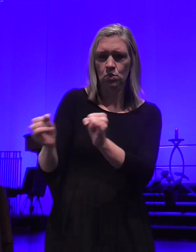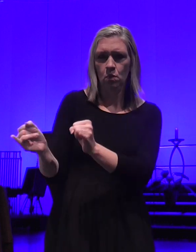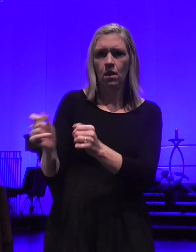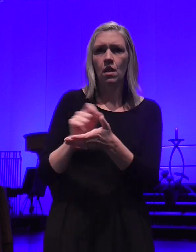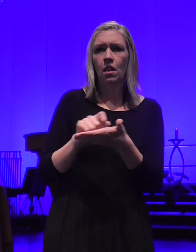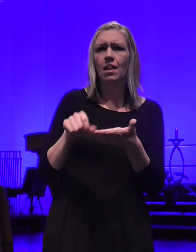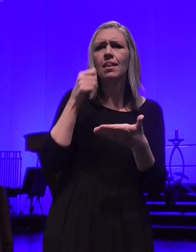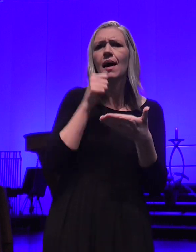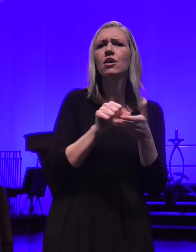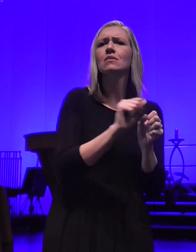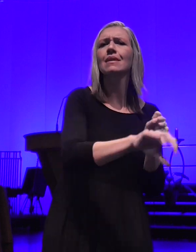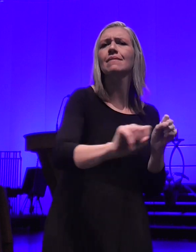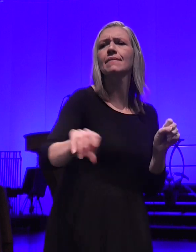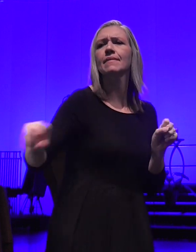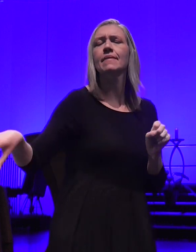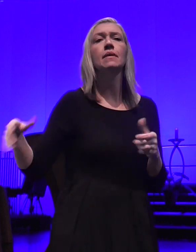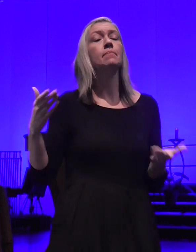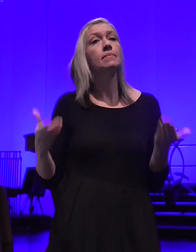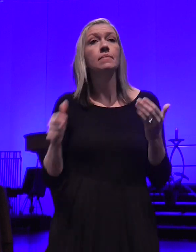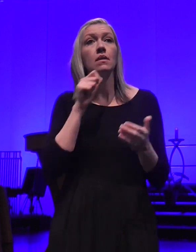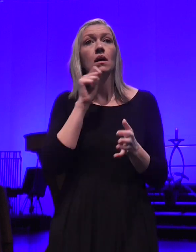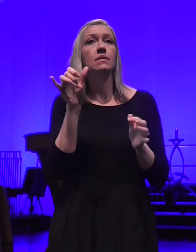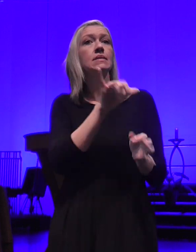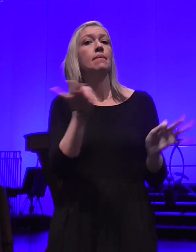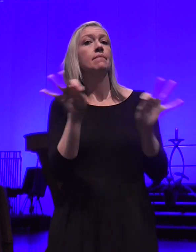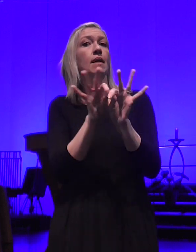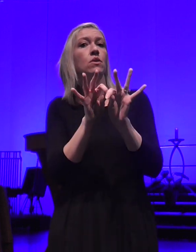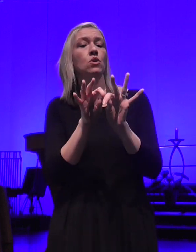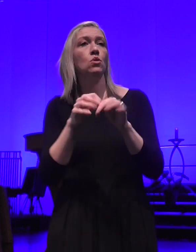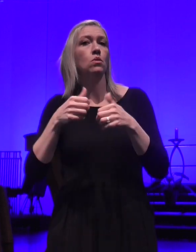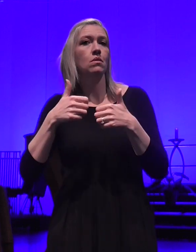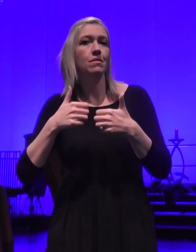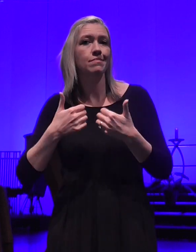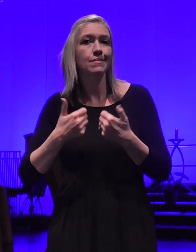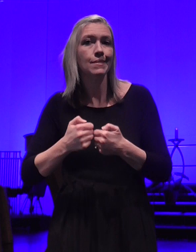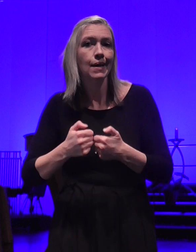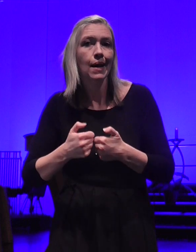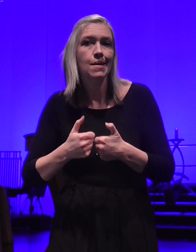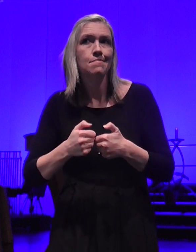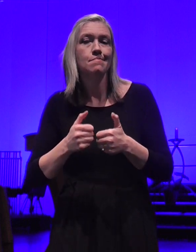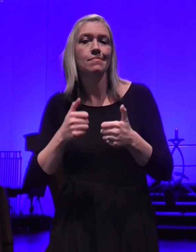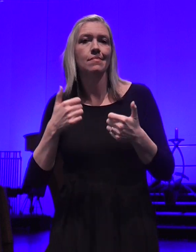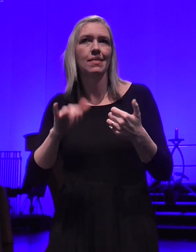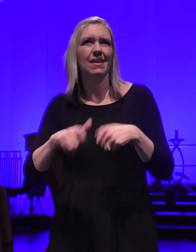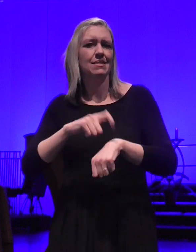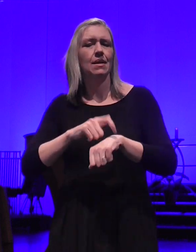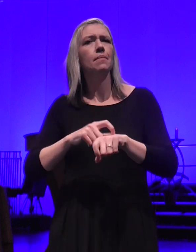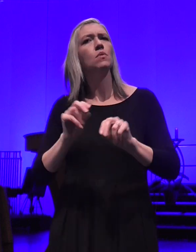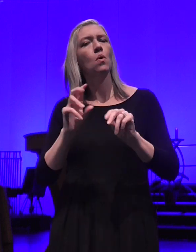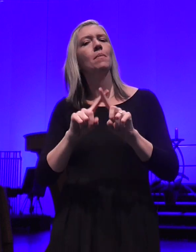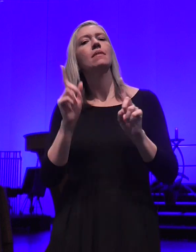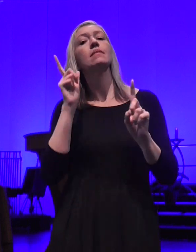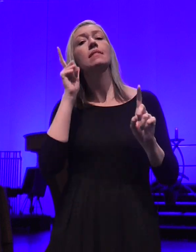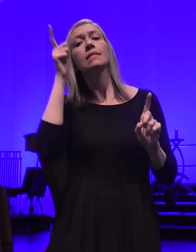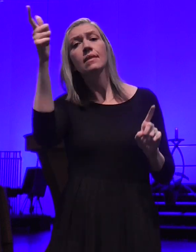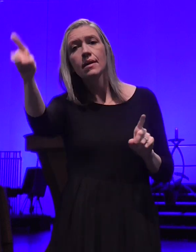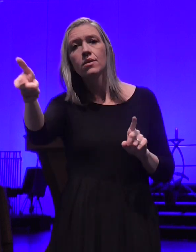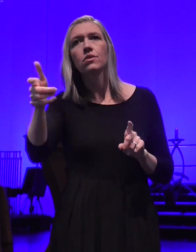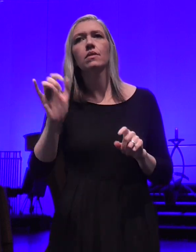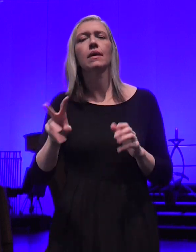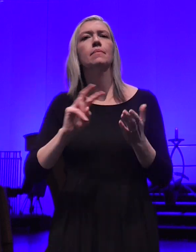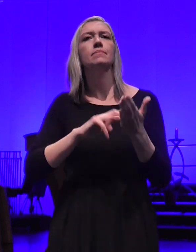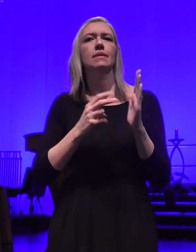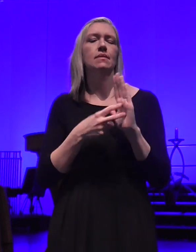cool. Again, it may not be as valuable as the PlayStation game at the time, but later on, that meaning comes